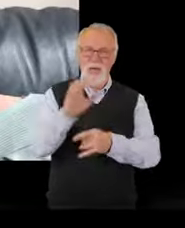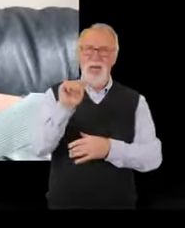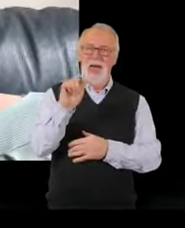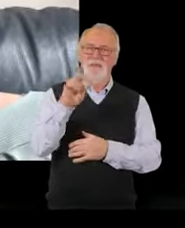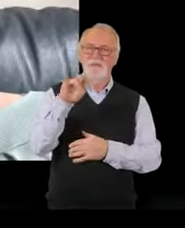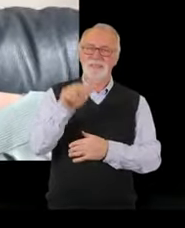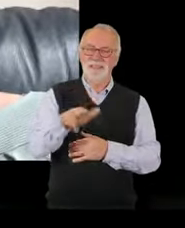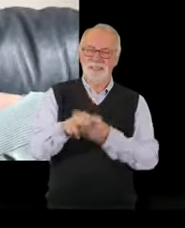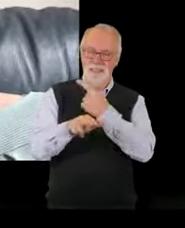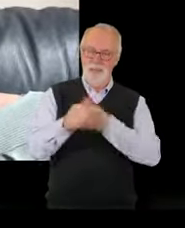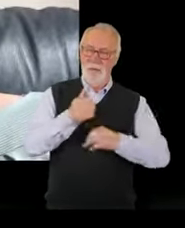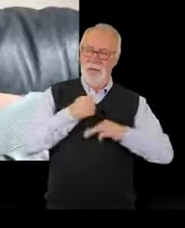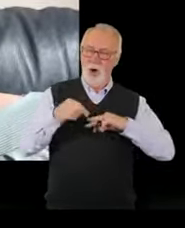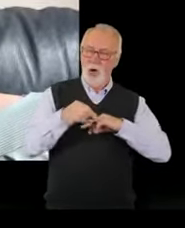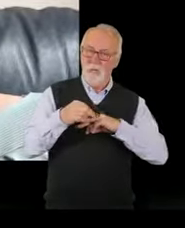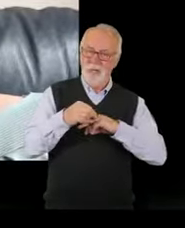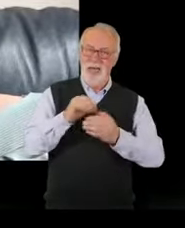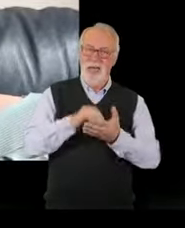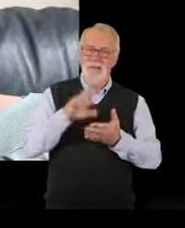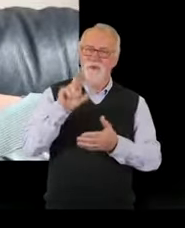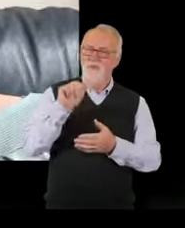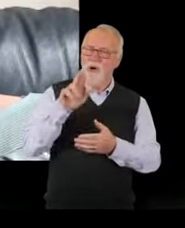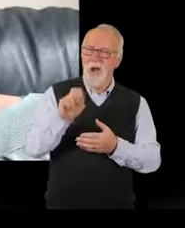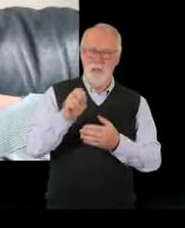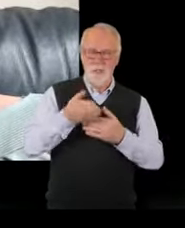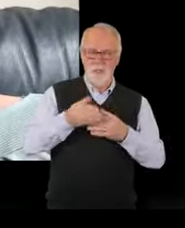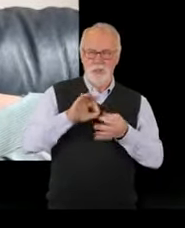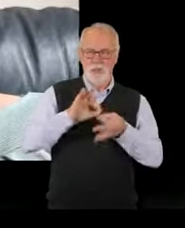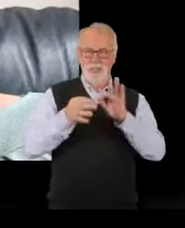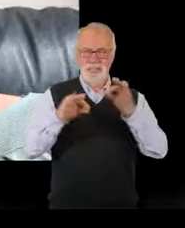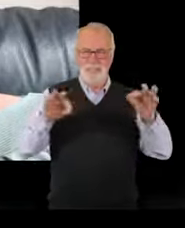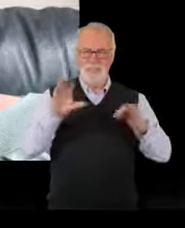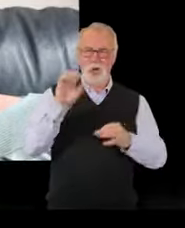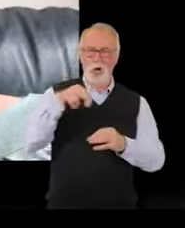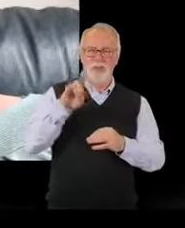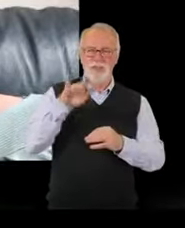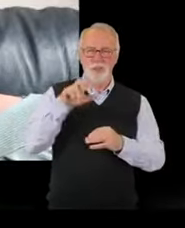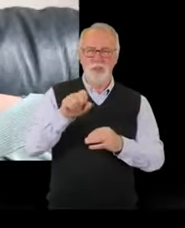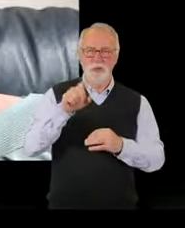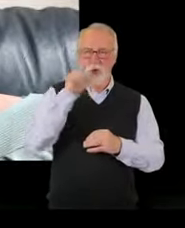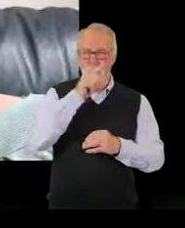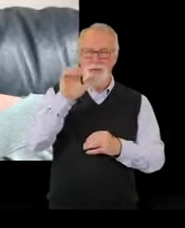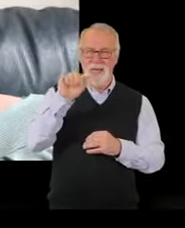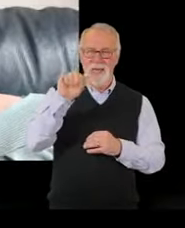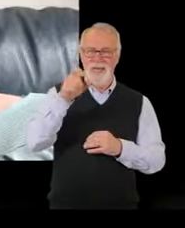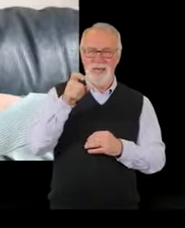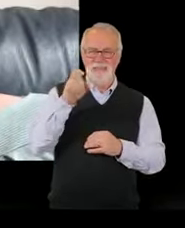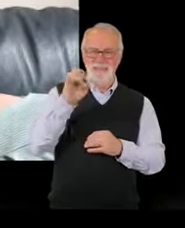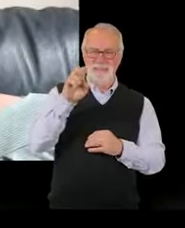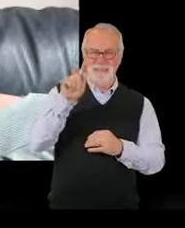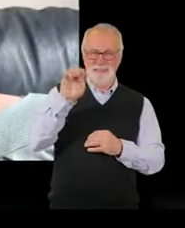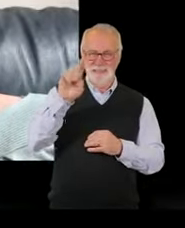condition called Axenfield-Rygor syndrome and in fact our 16 year old daughter has the same syndrome.